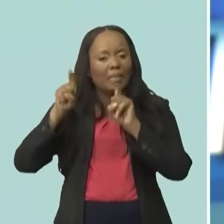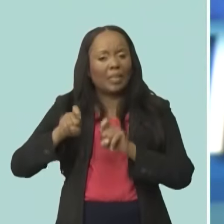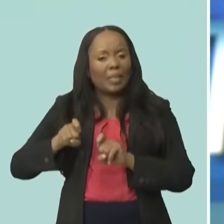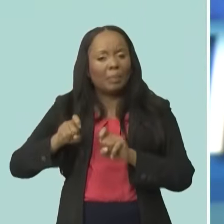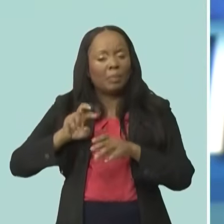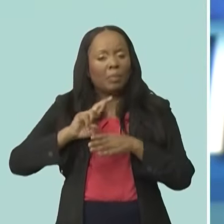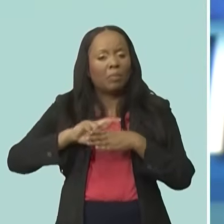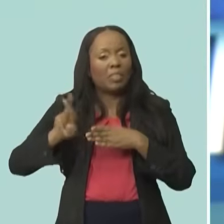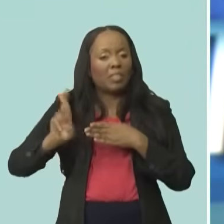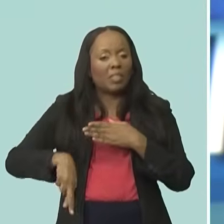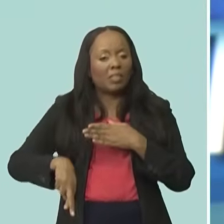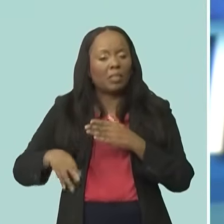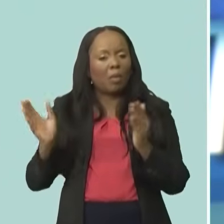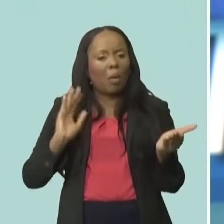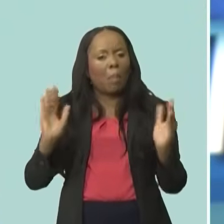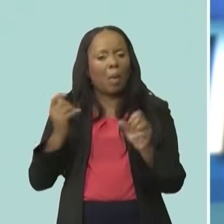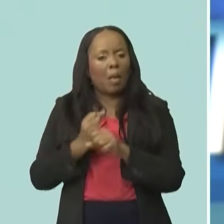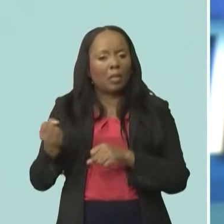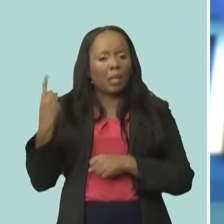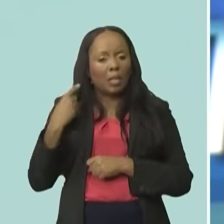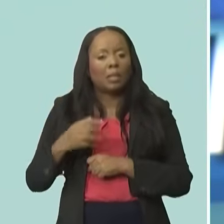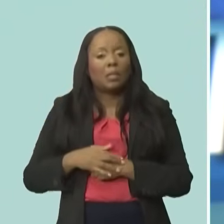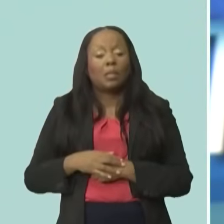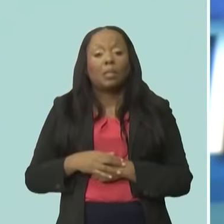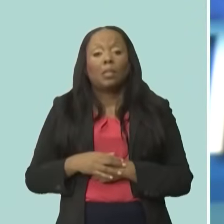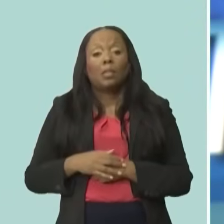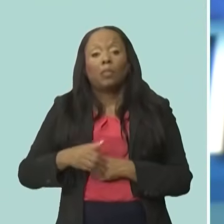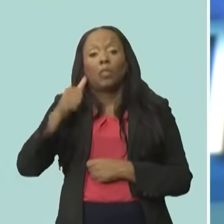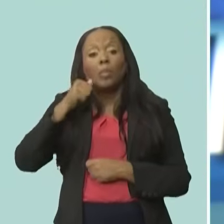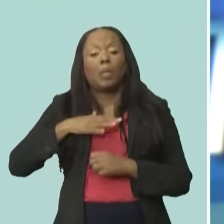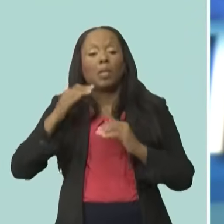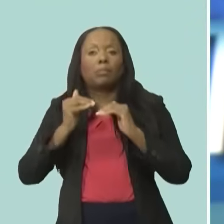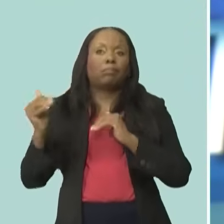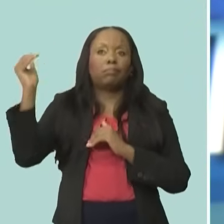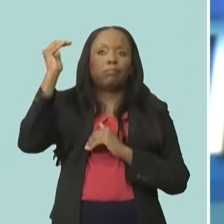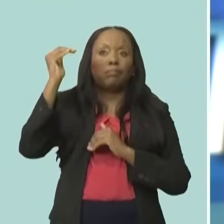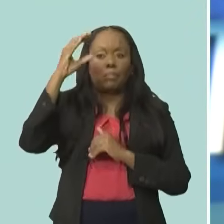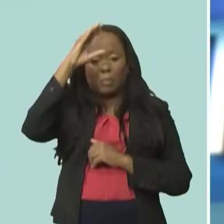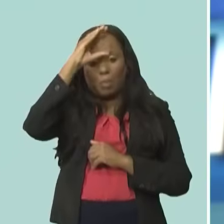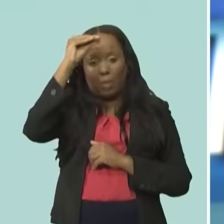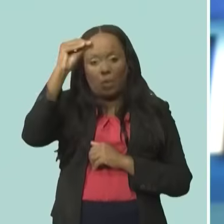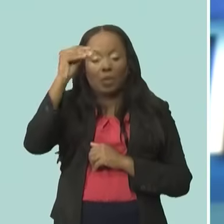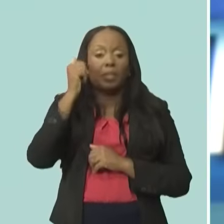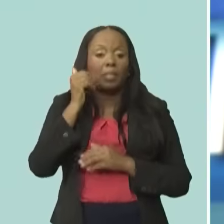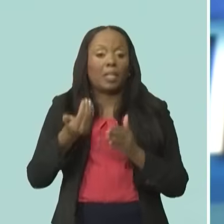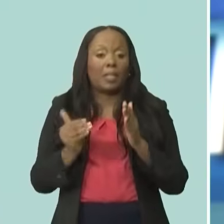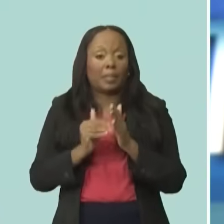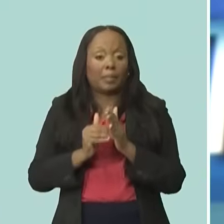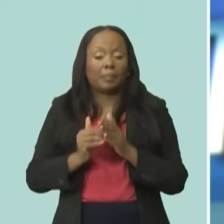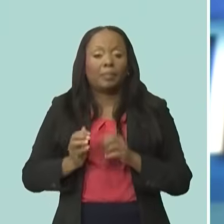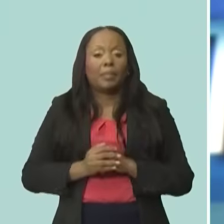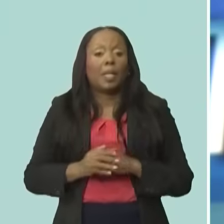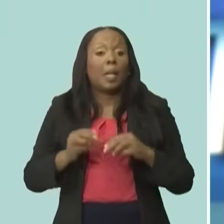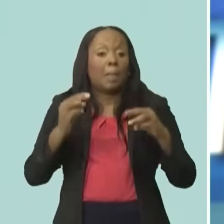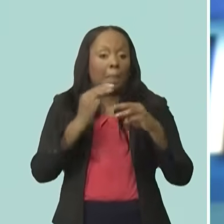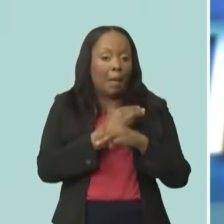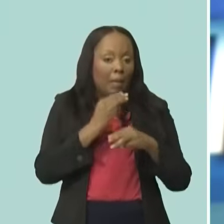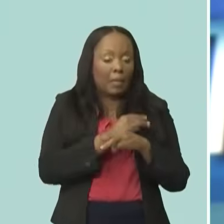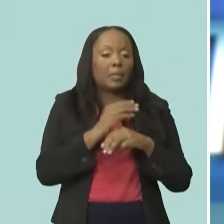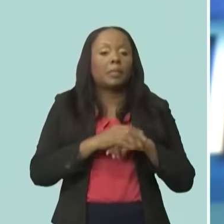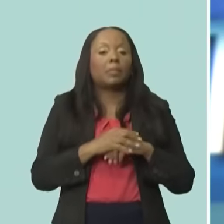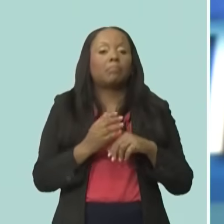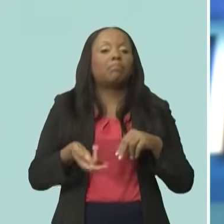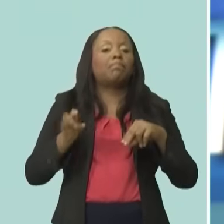results when compared to last year's, with females once again outperforming their male counterparts. In mathematics, there was